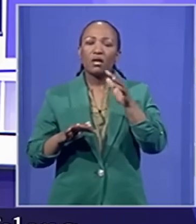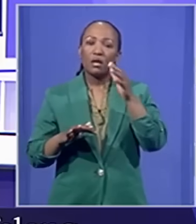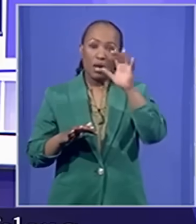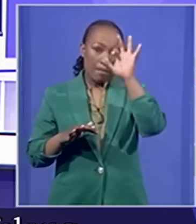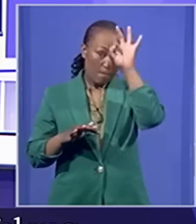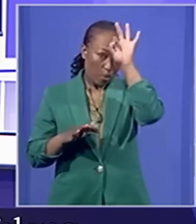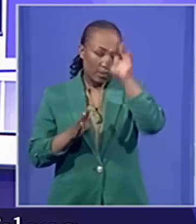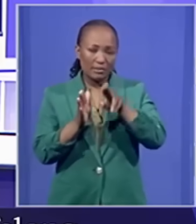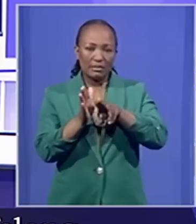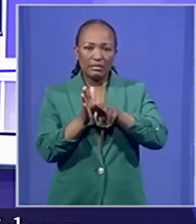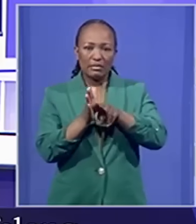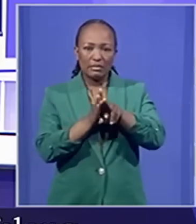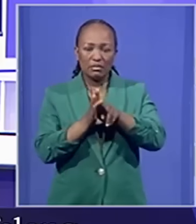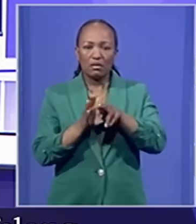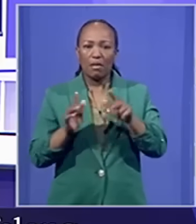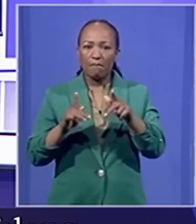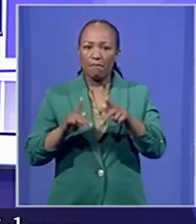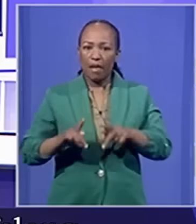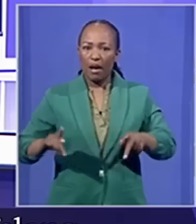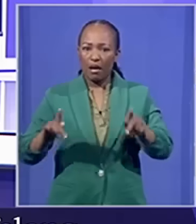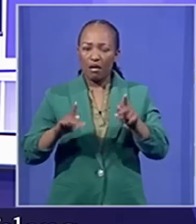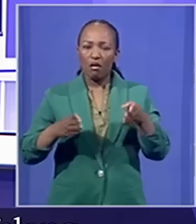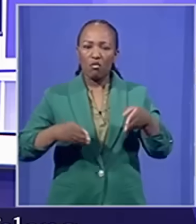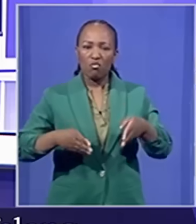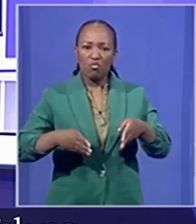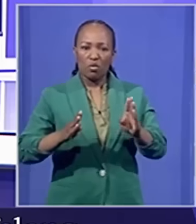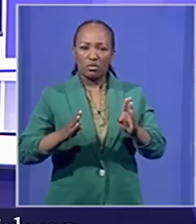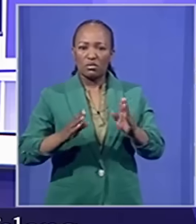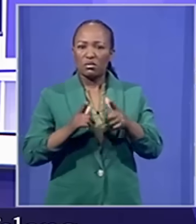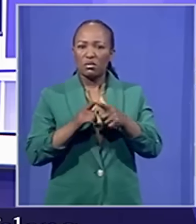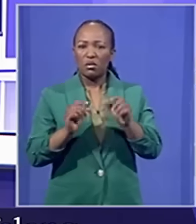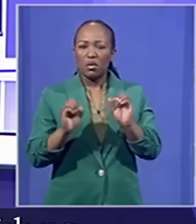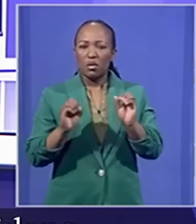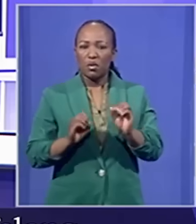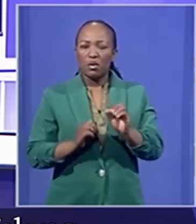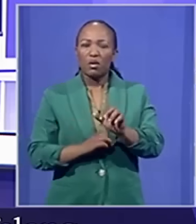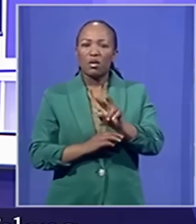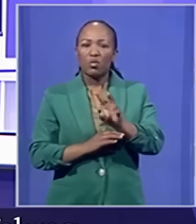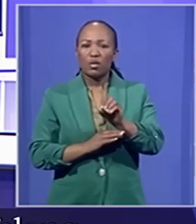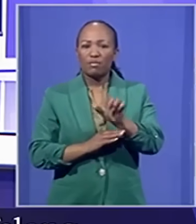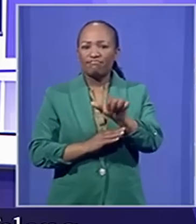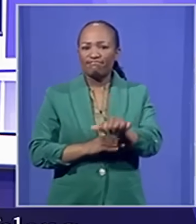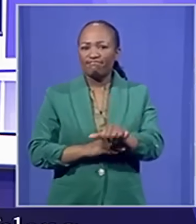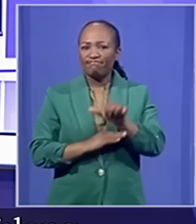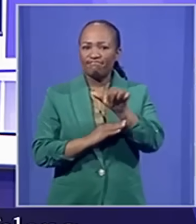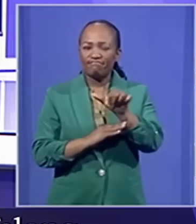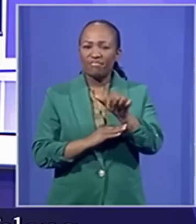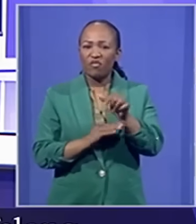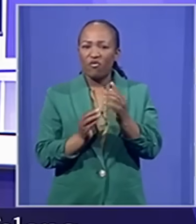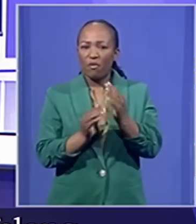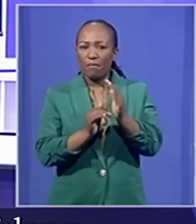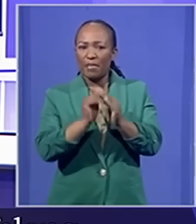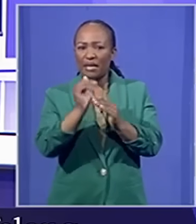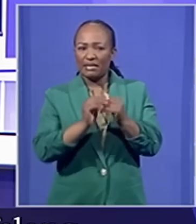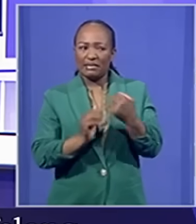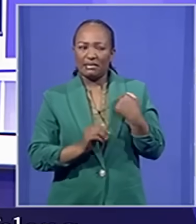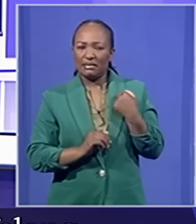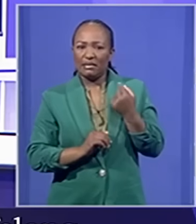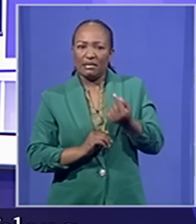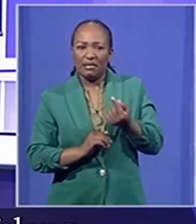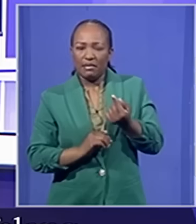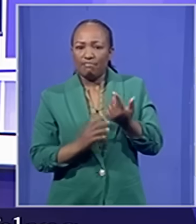ya konosediwa. Projeke eno ya go tlhabolola seteišene sa sepodisi e simolotse ka ngwaga wa 2016 mme e